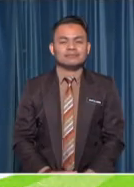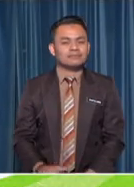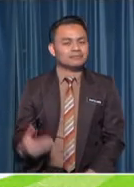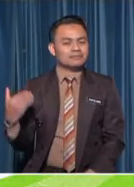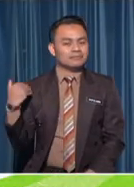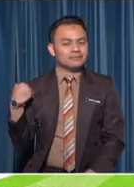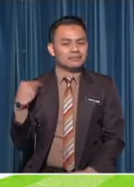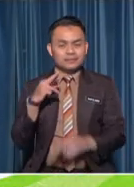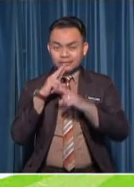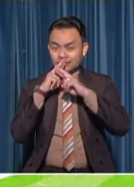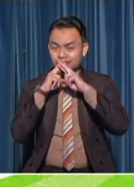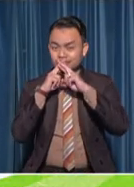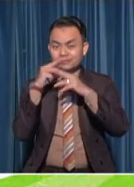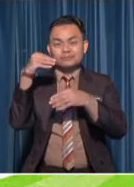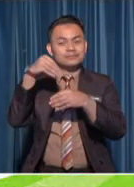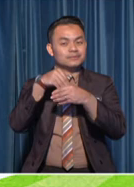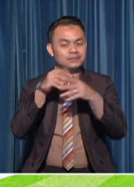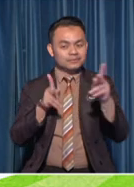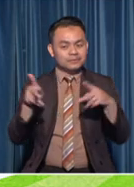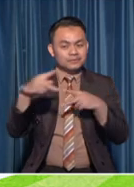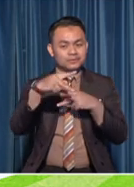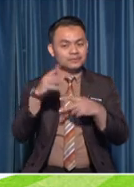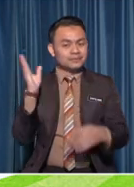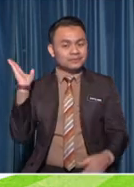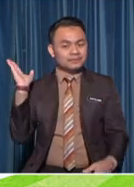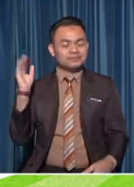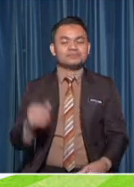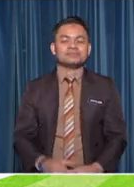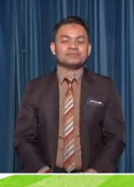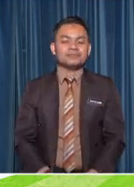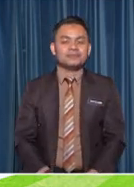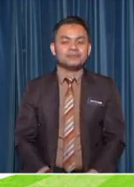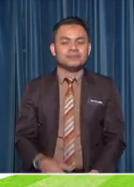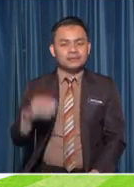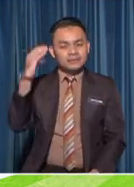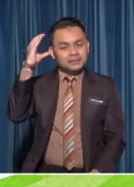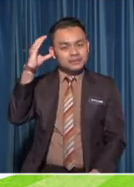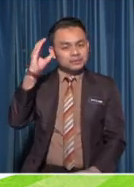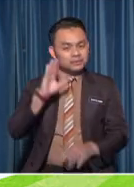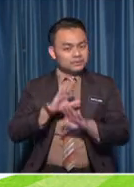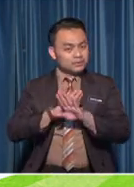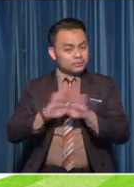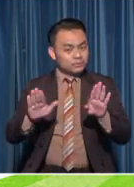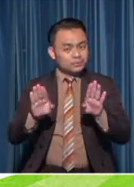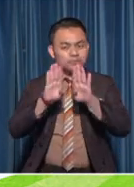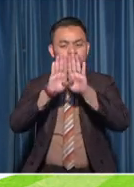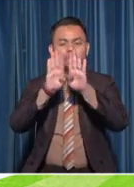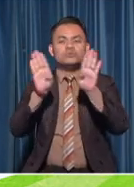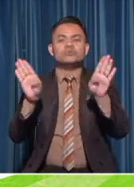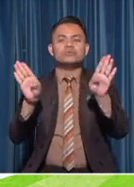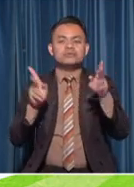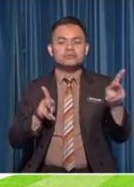There is something inside this box. I am not allowed to open the